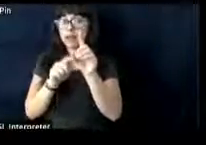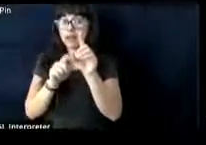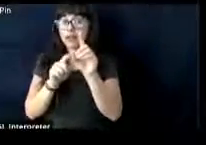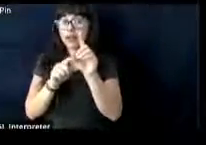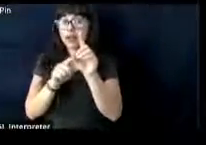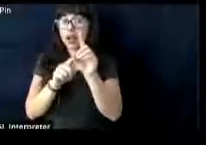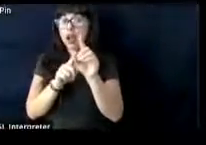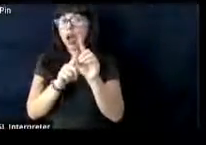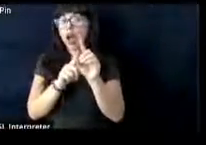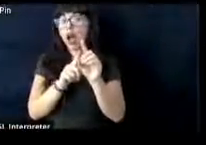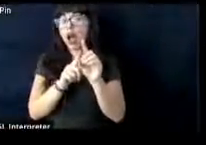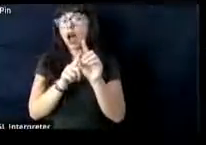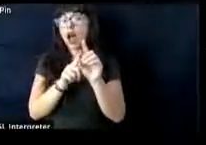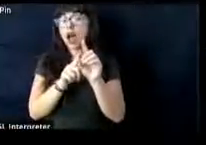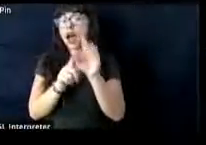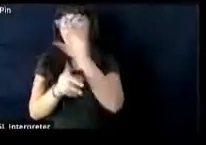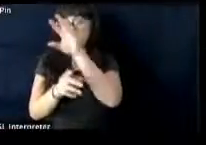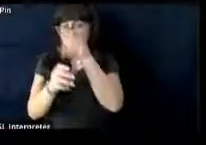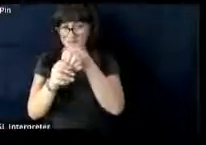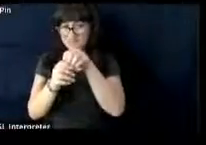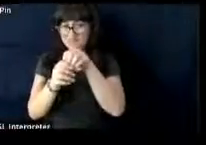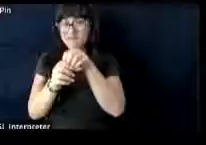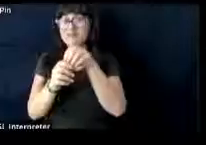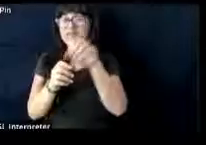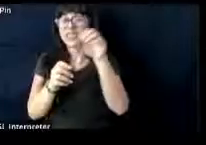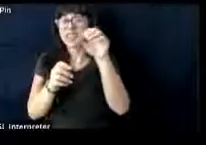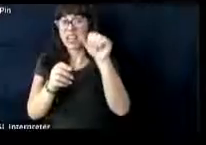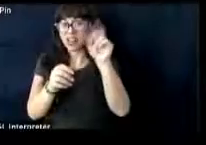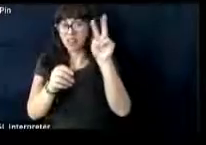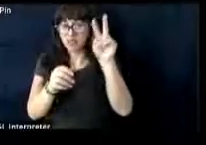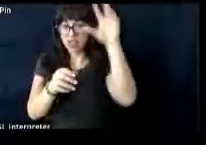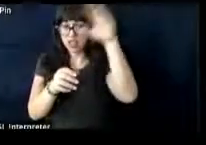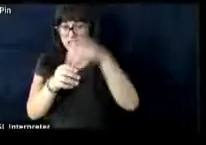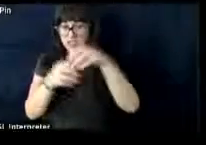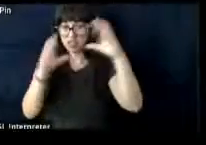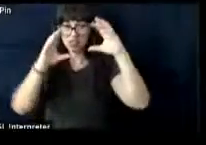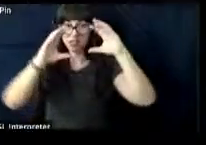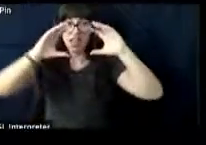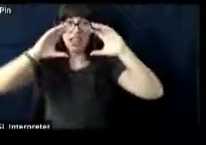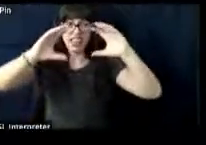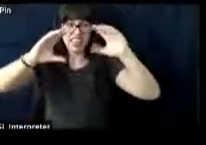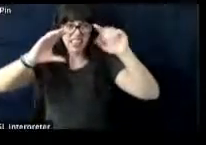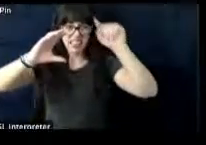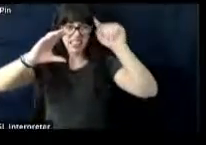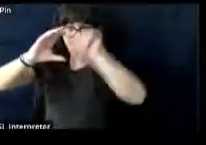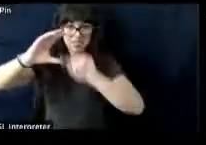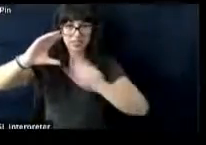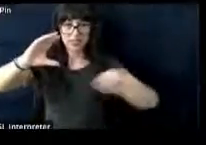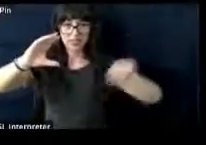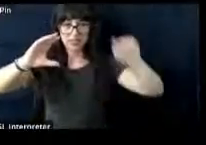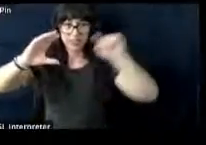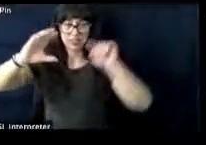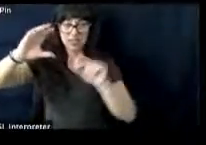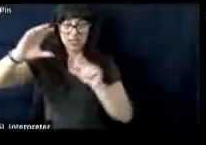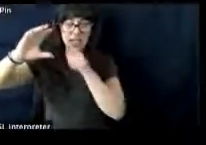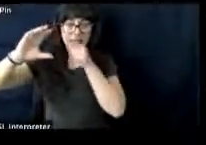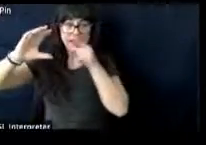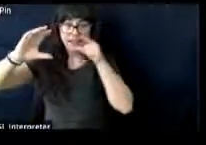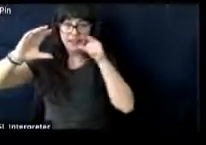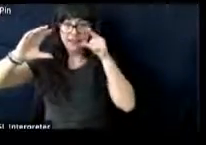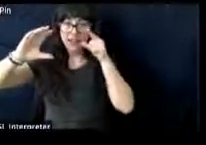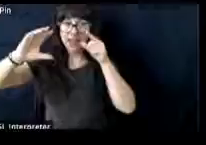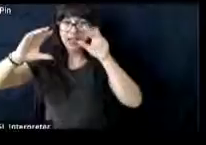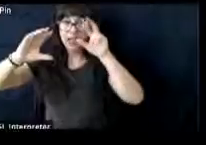Okay, and Roseman is part of the Antelope Valley. And that whole area between Roseman and Lancaster, there along the 14, it's